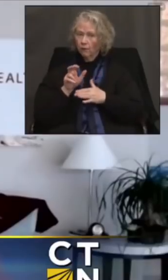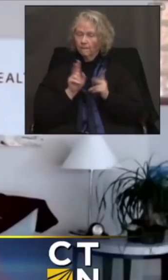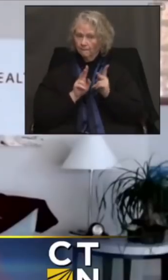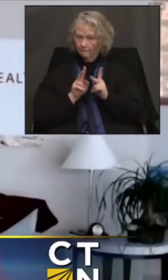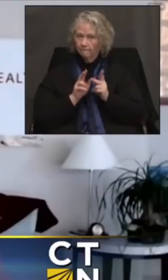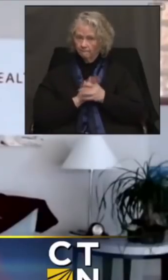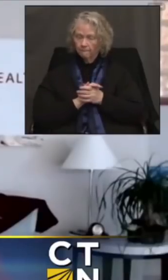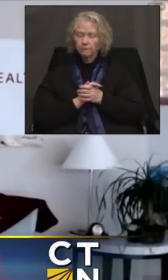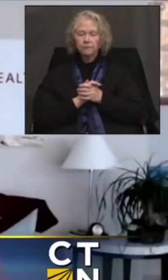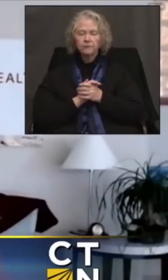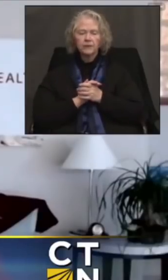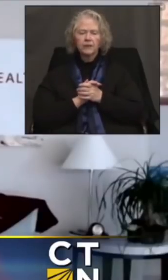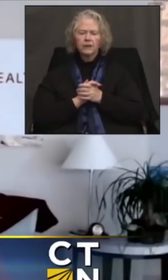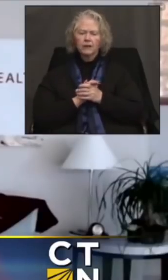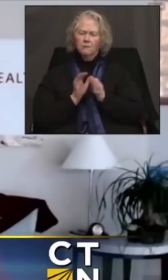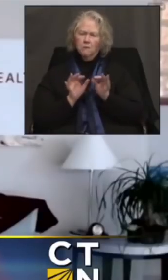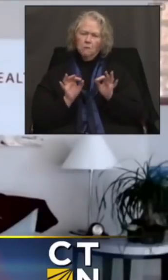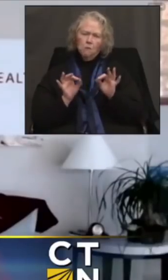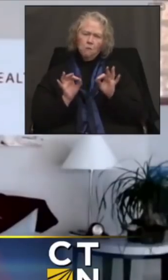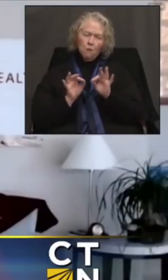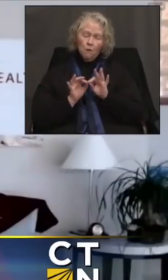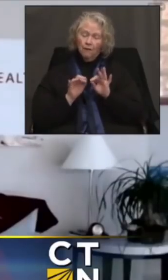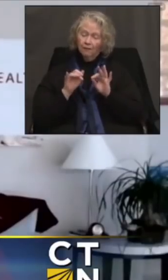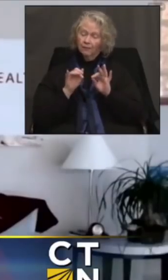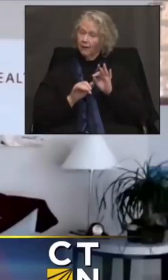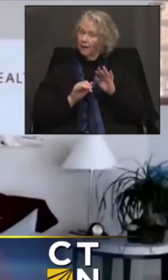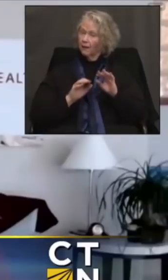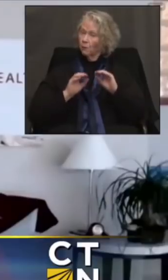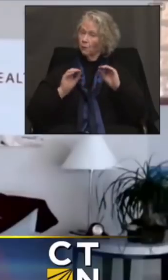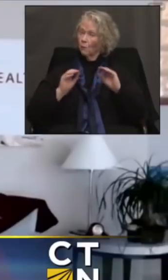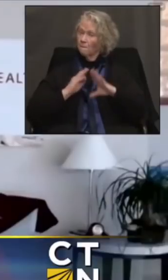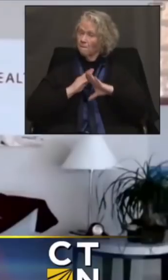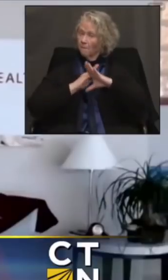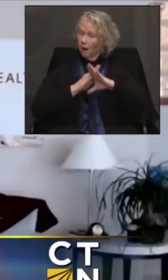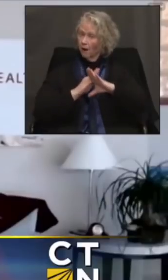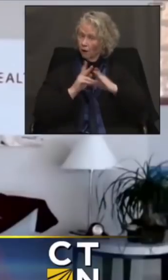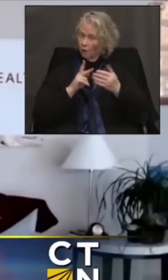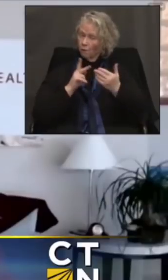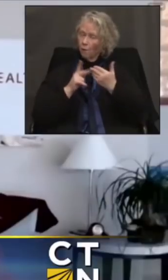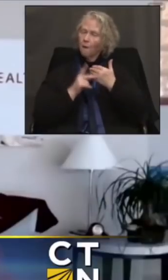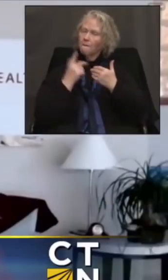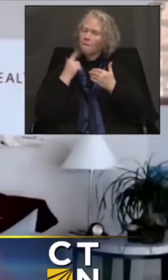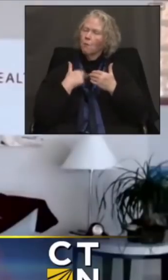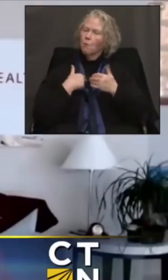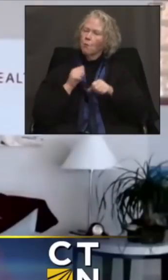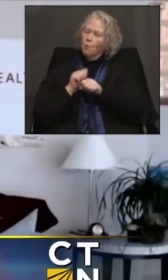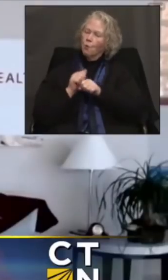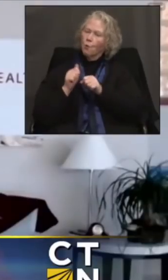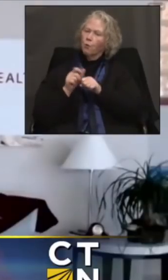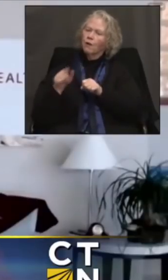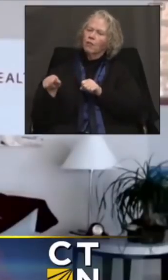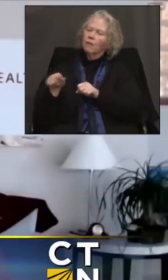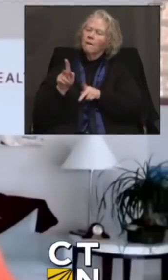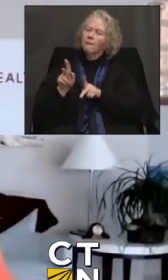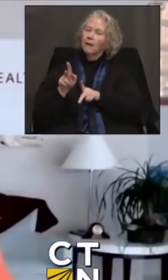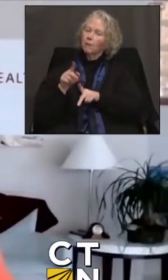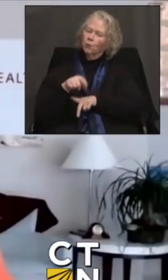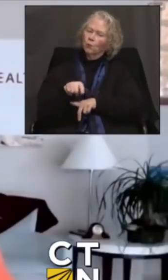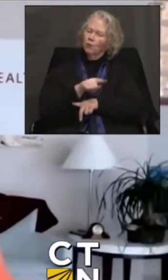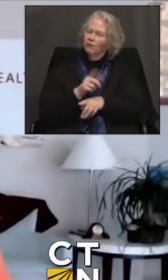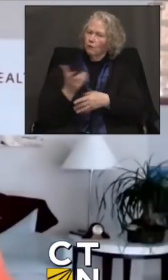would mention that it is so important for the No Barriers program that we work with the trusted partners in our community, like Building